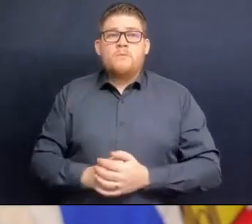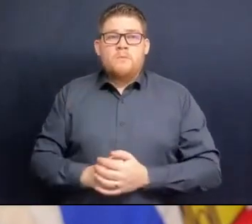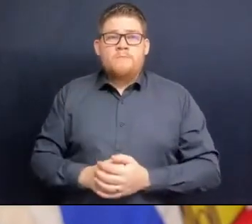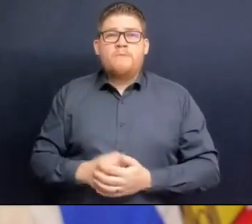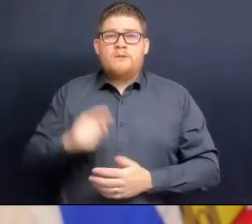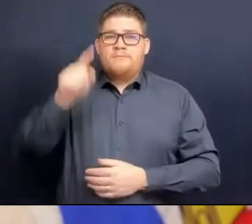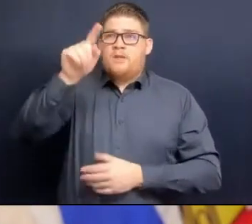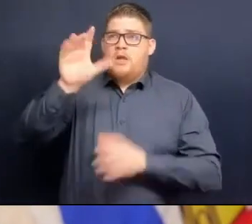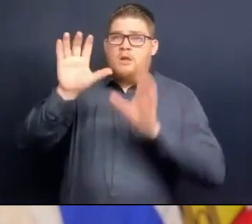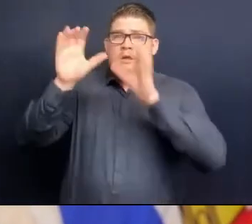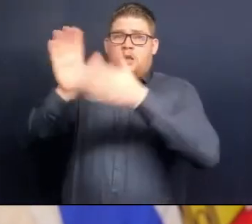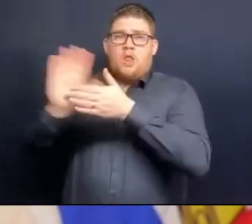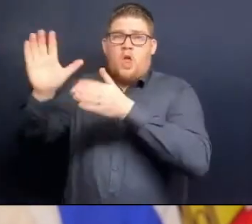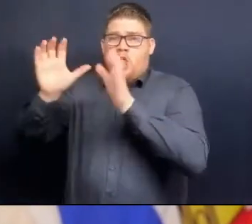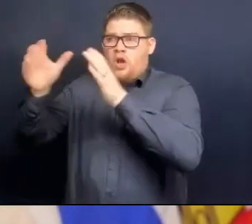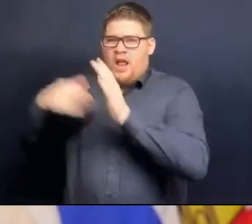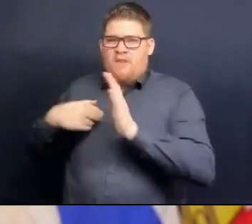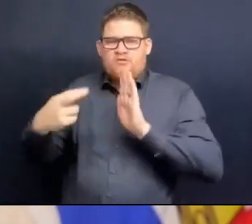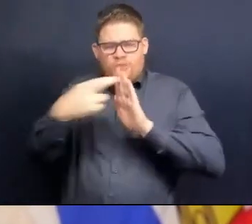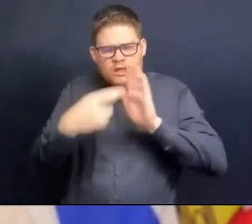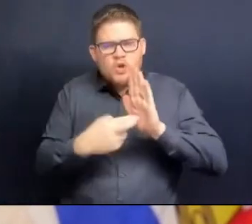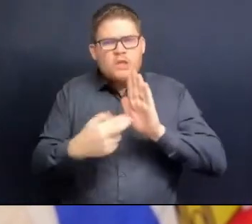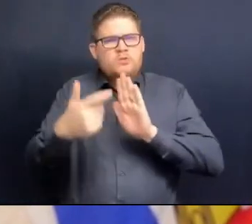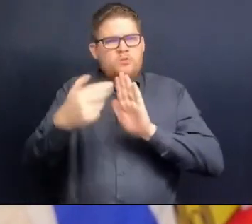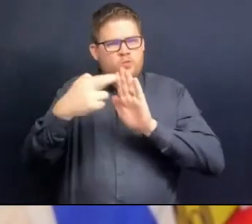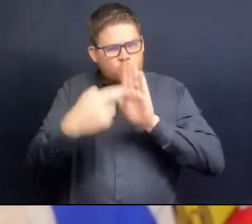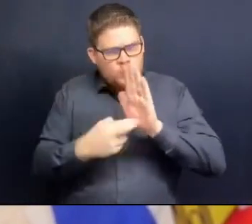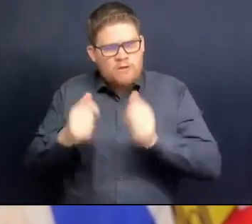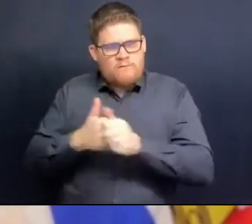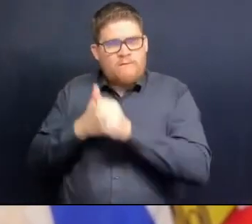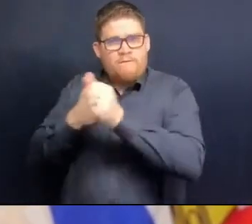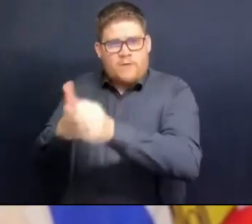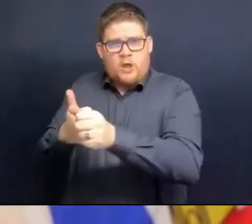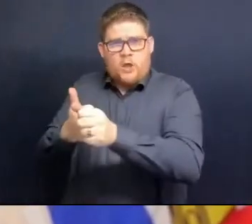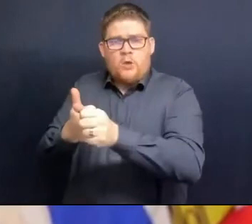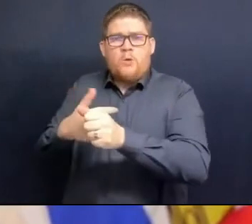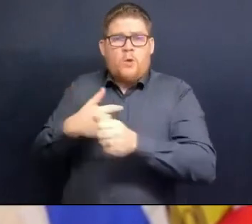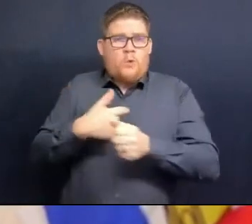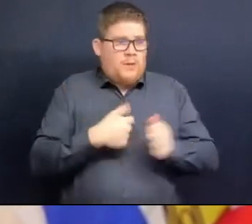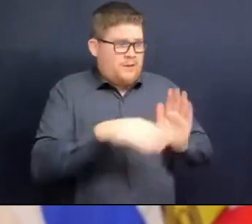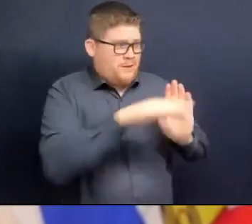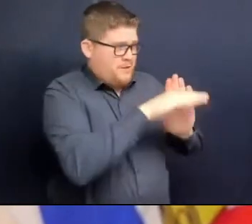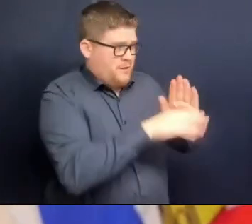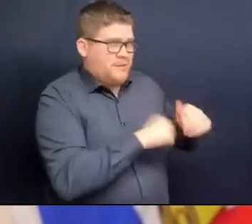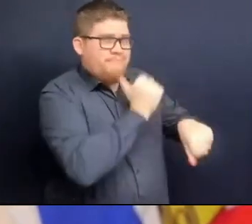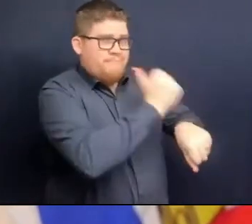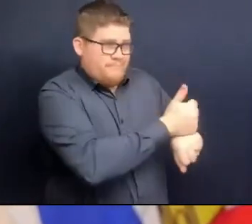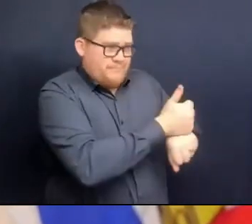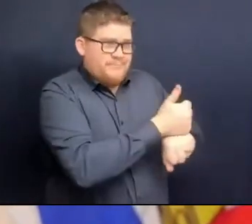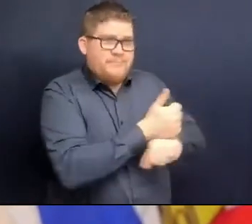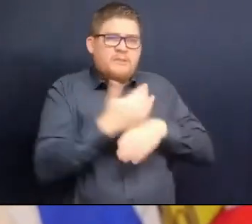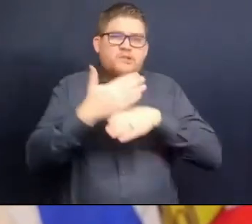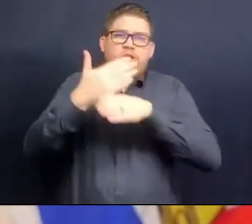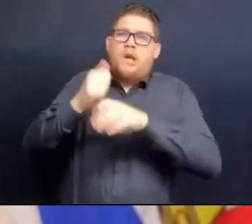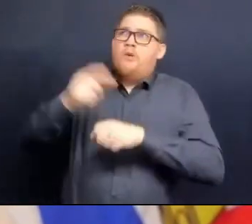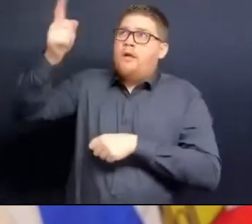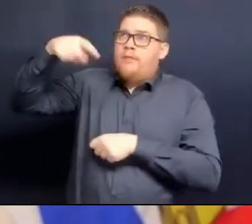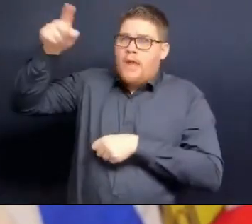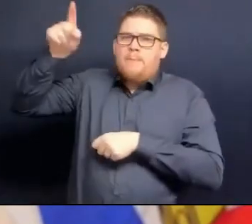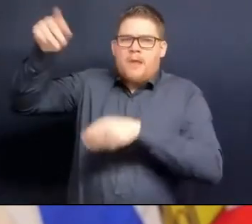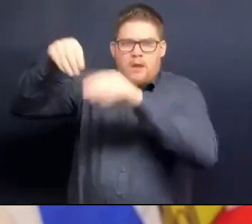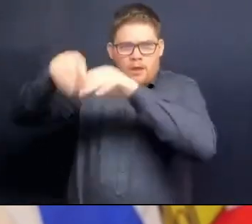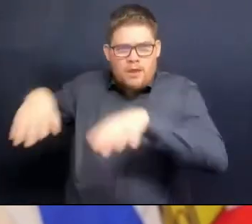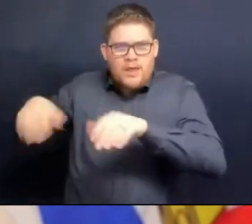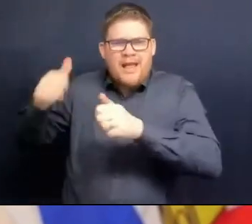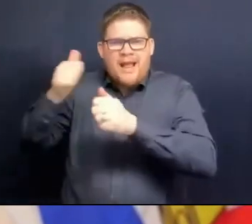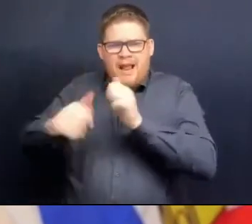Act. So that includes a whole list, and we'll be putting out a bulletin that has all of those listed just to make it easier for you.